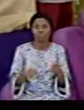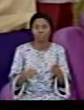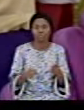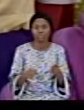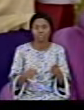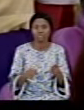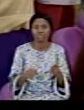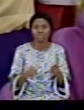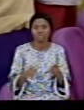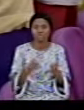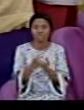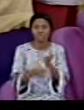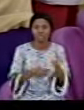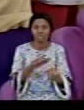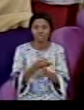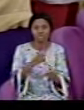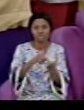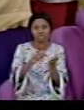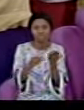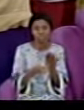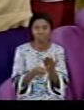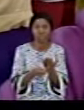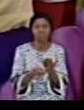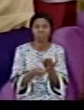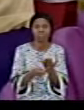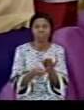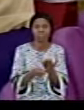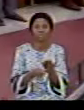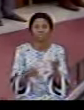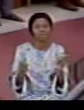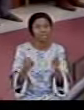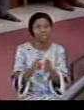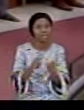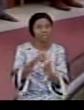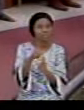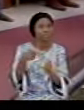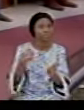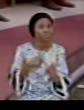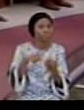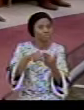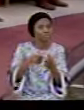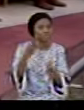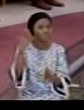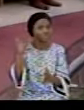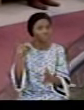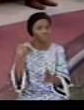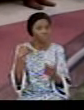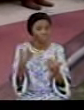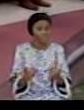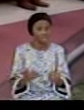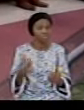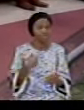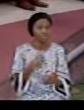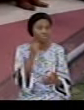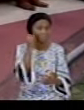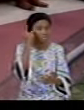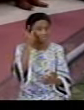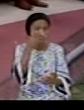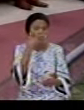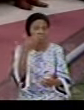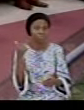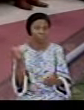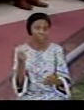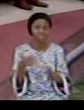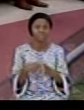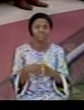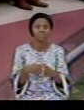we started, because now we understand better than we understood at that very time. The more we understand,